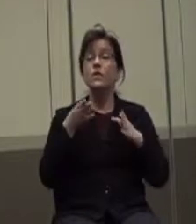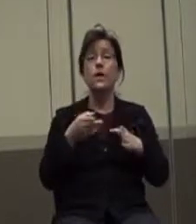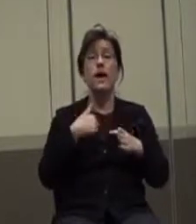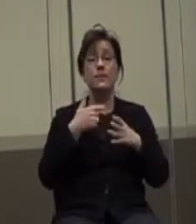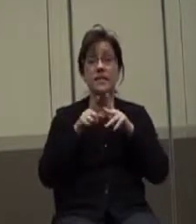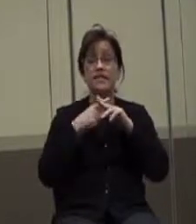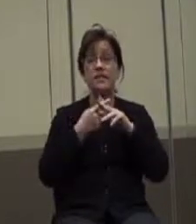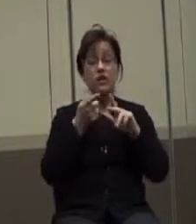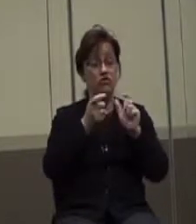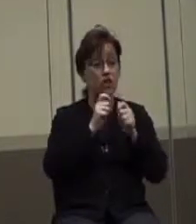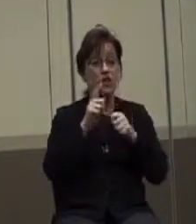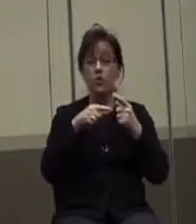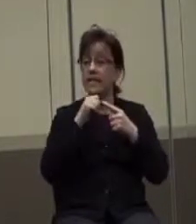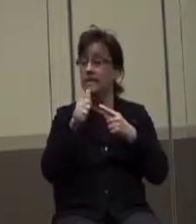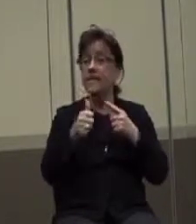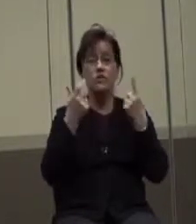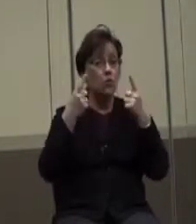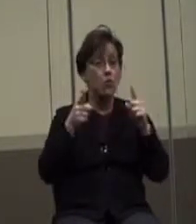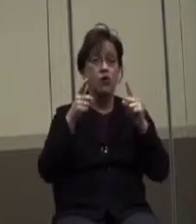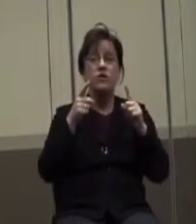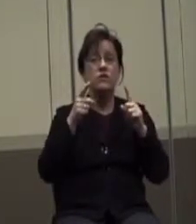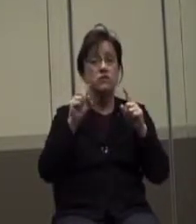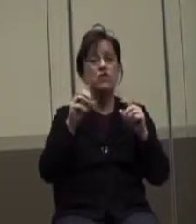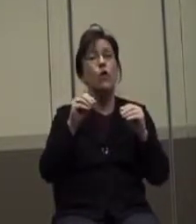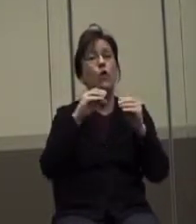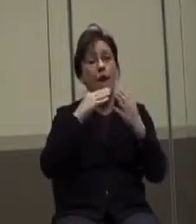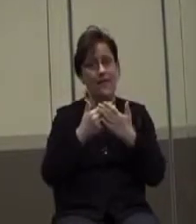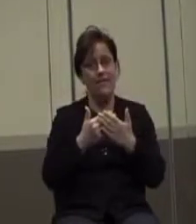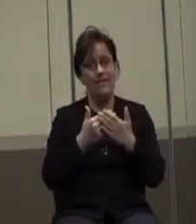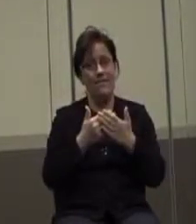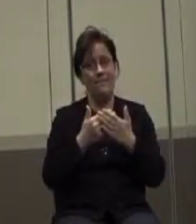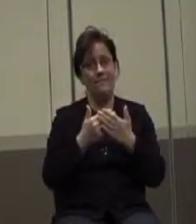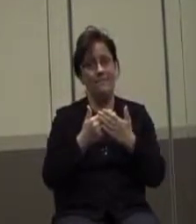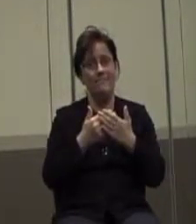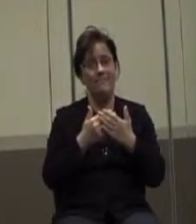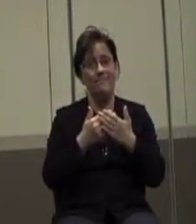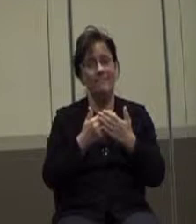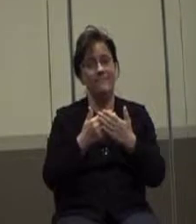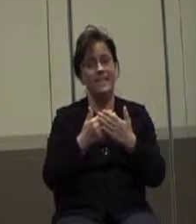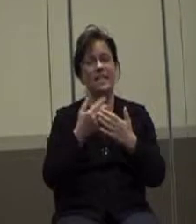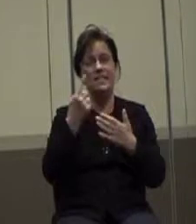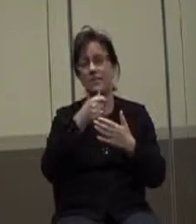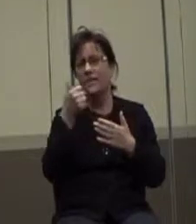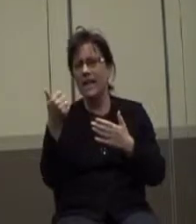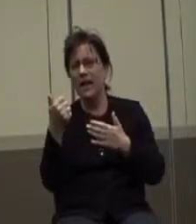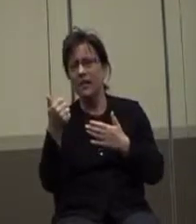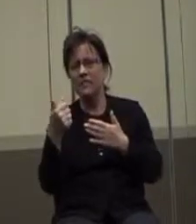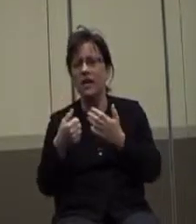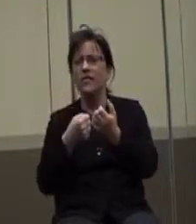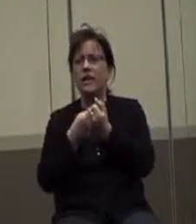that I'm going to start changing is when it doesn't work quite so effectively and something else that's more pro-social works more effectively.